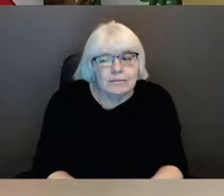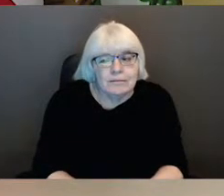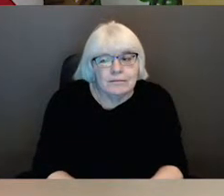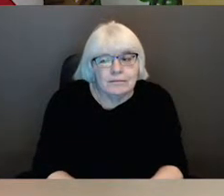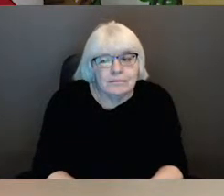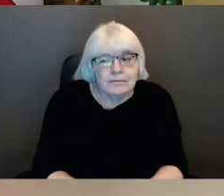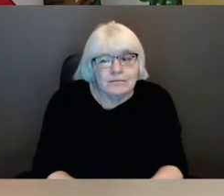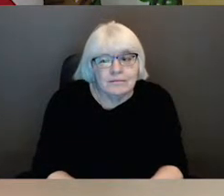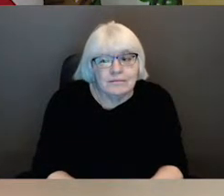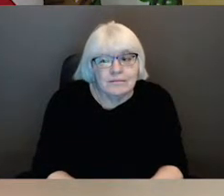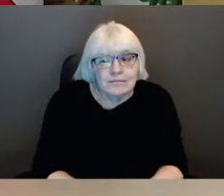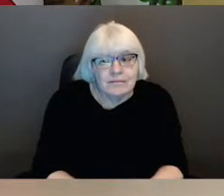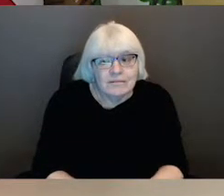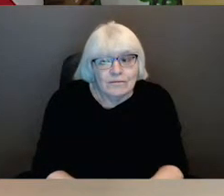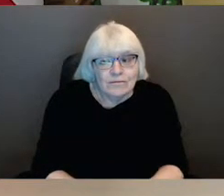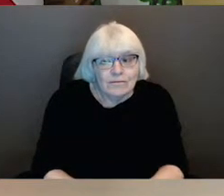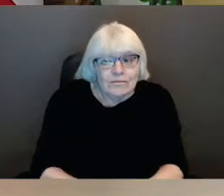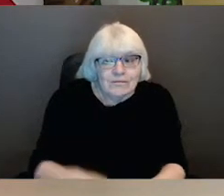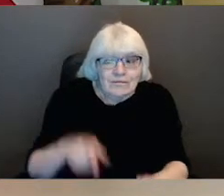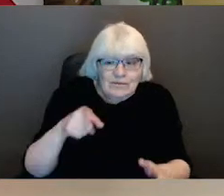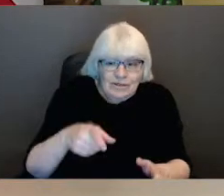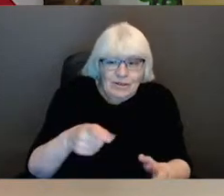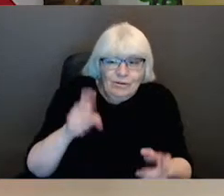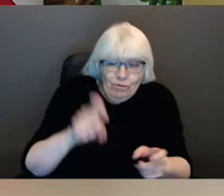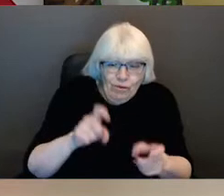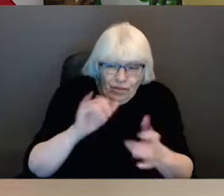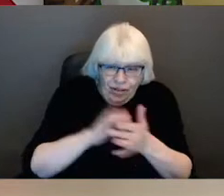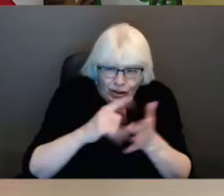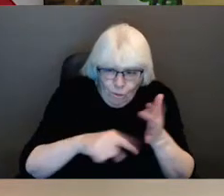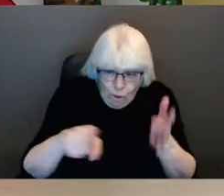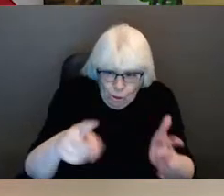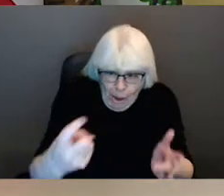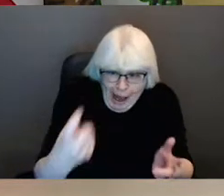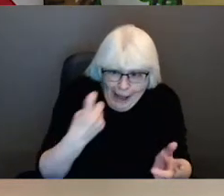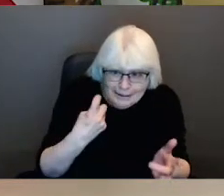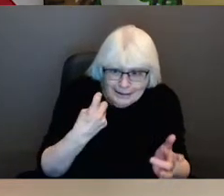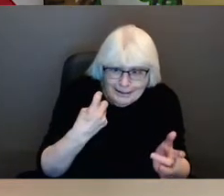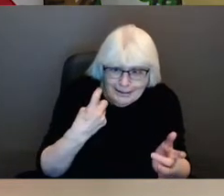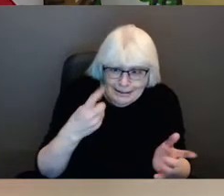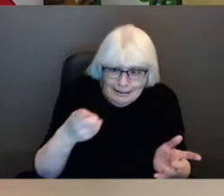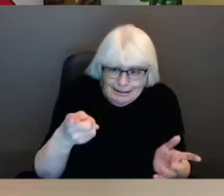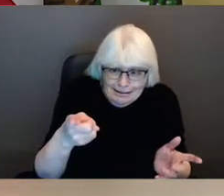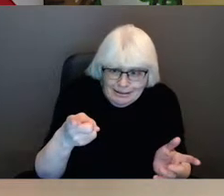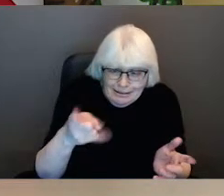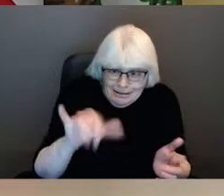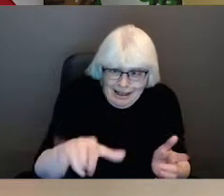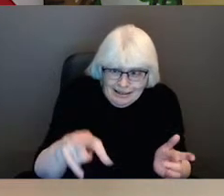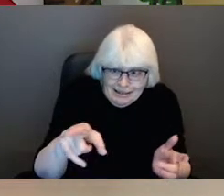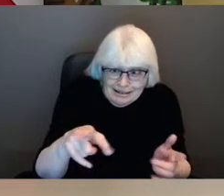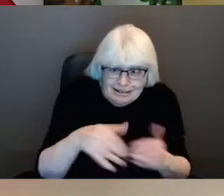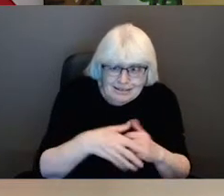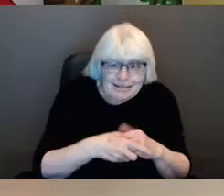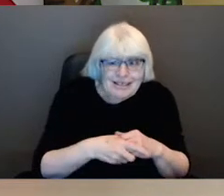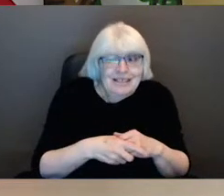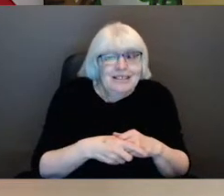you're asking, Carrie, and we'll. I think it'll probably go smoother in the days ahead than